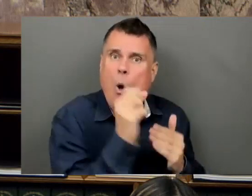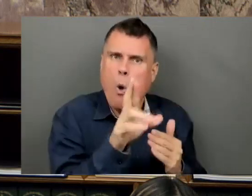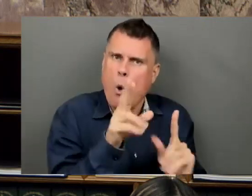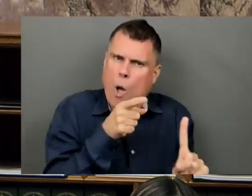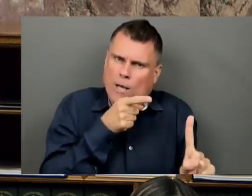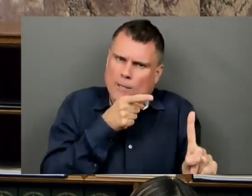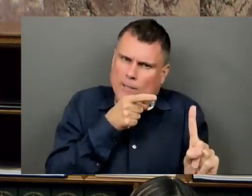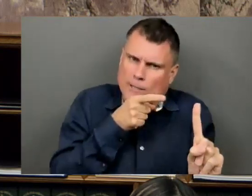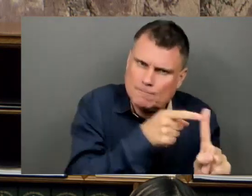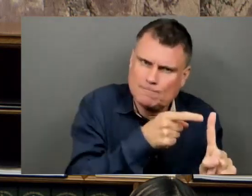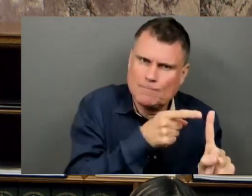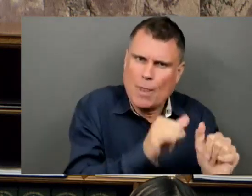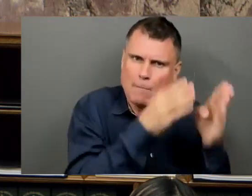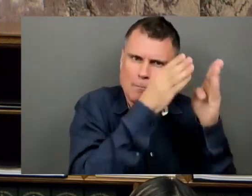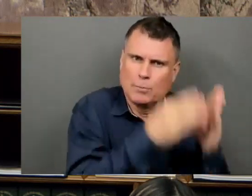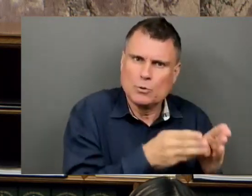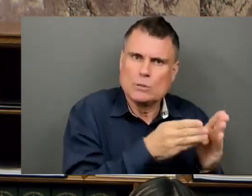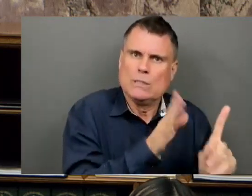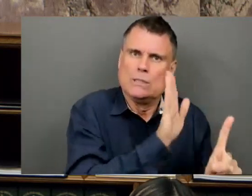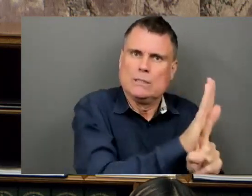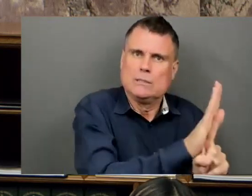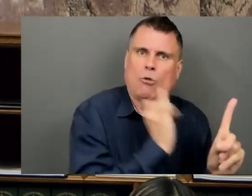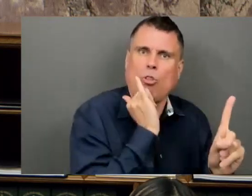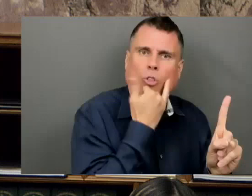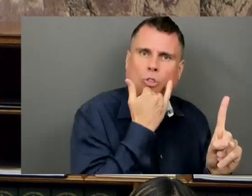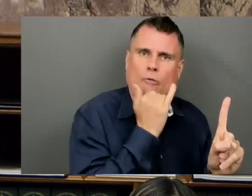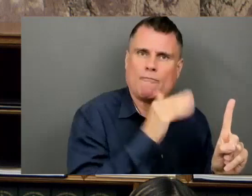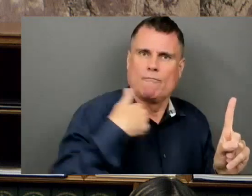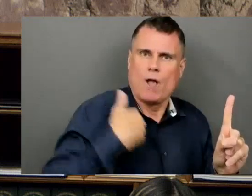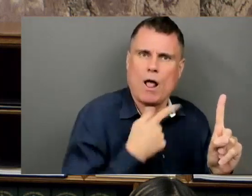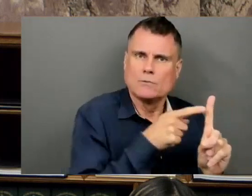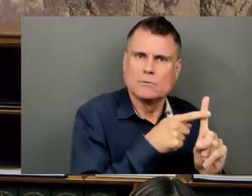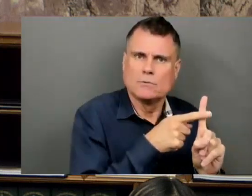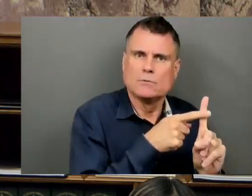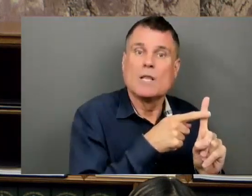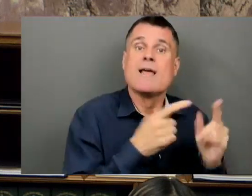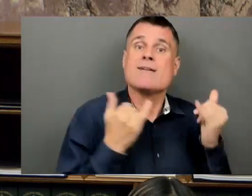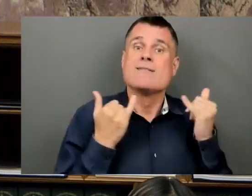again, and so this government most certainly has taken action.